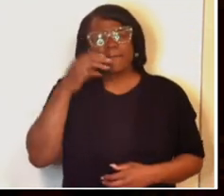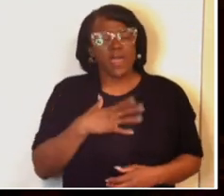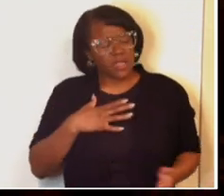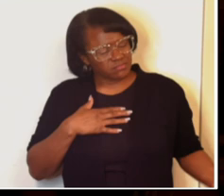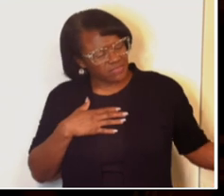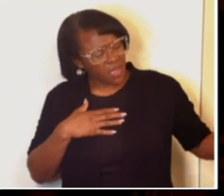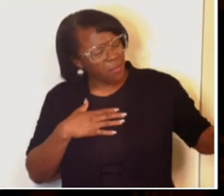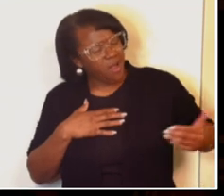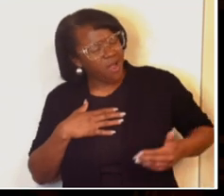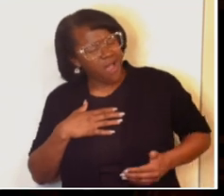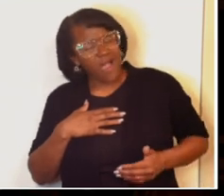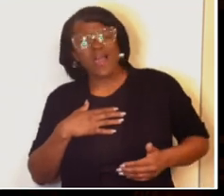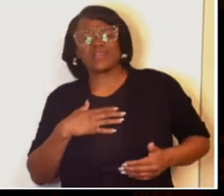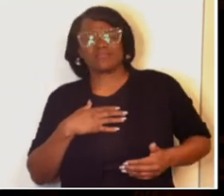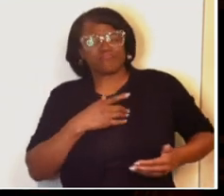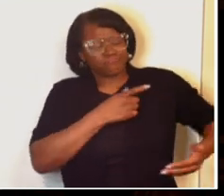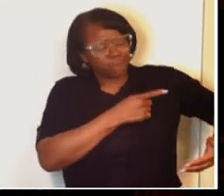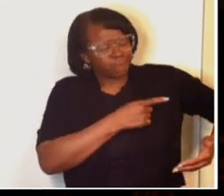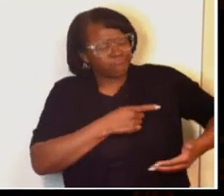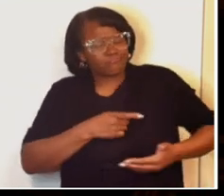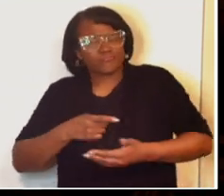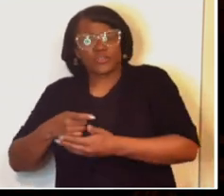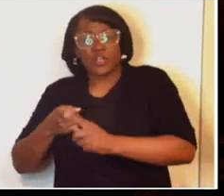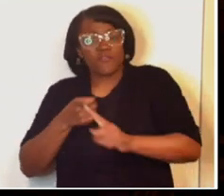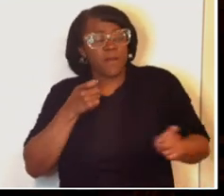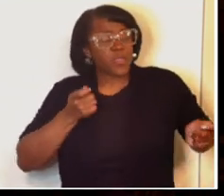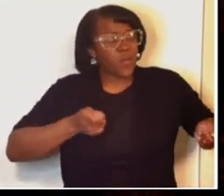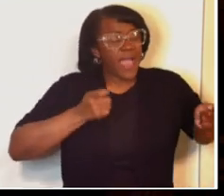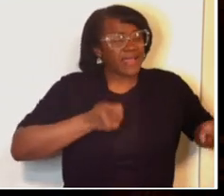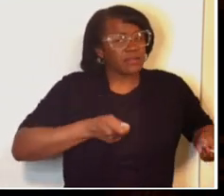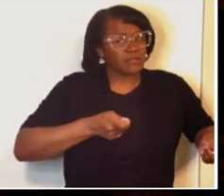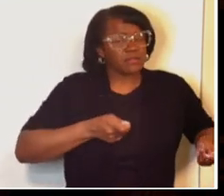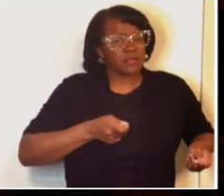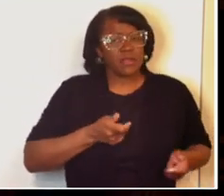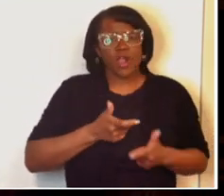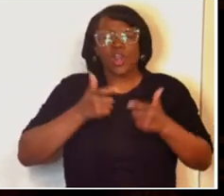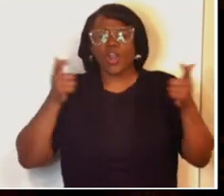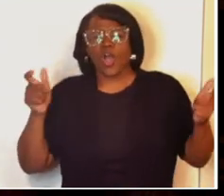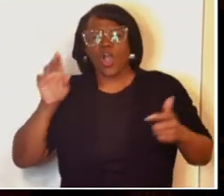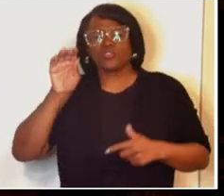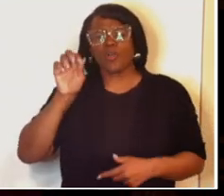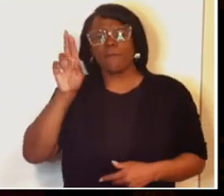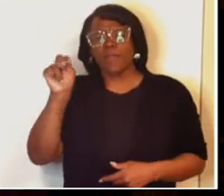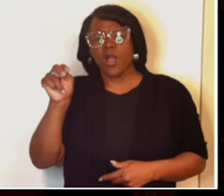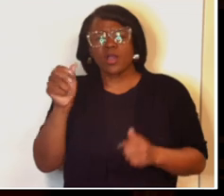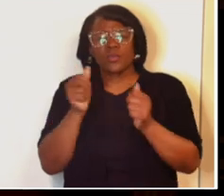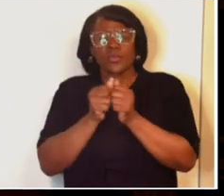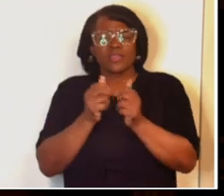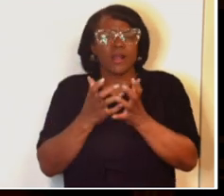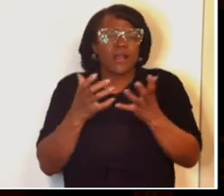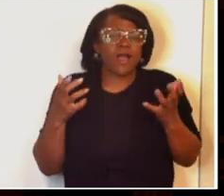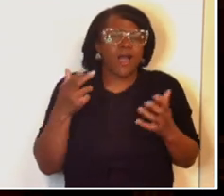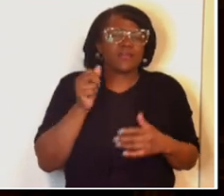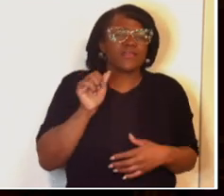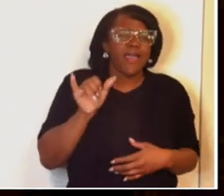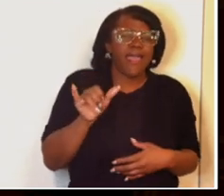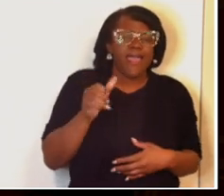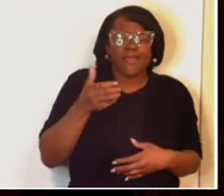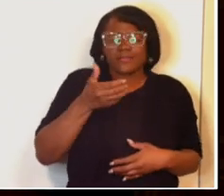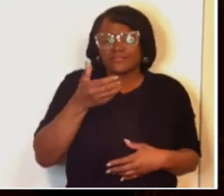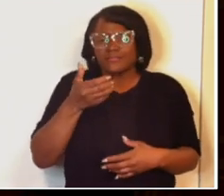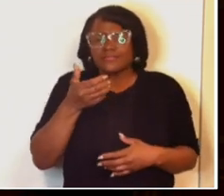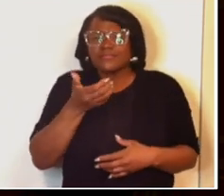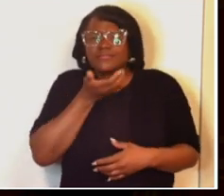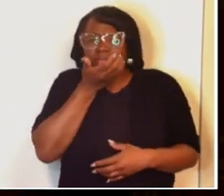aplomb, escorting her from the wagon. They were in a large barn with bales of hay and bags of produce piled